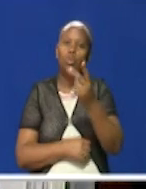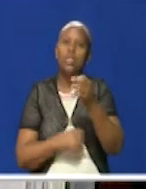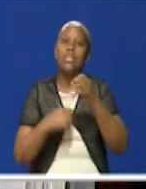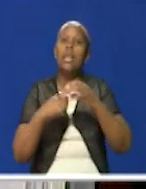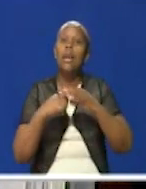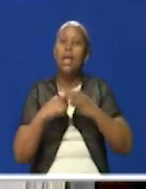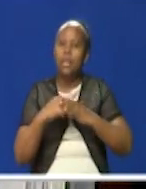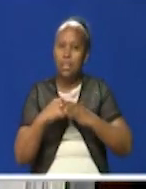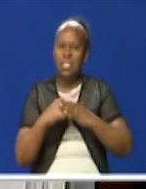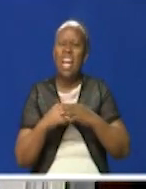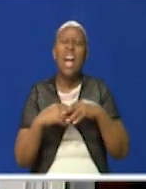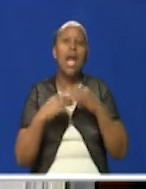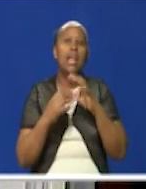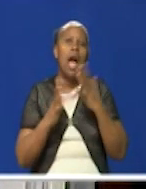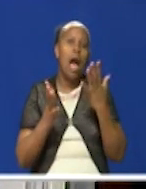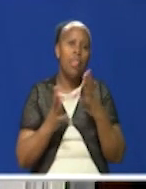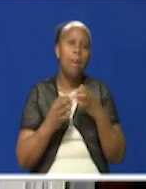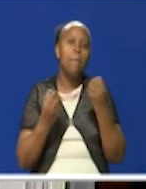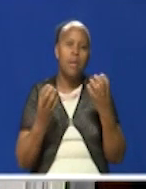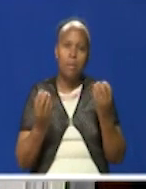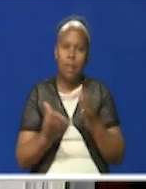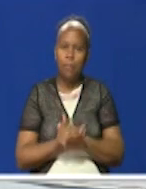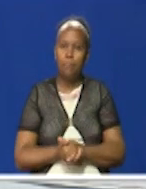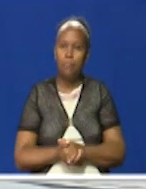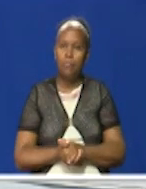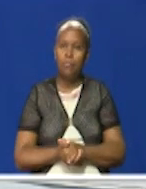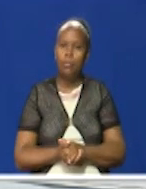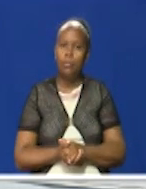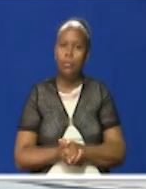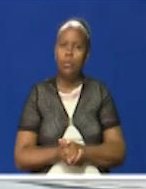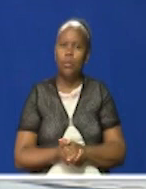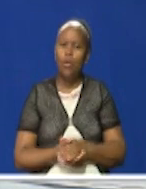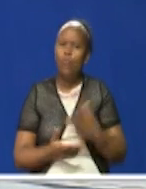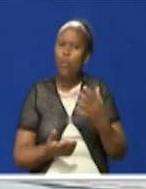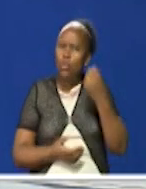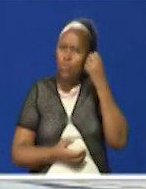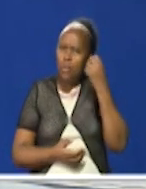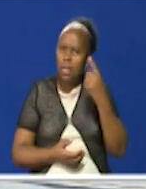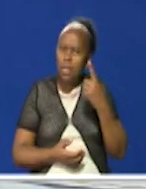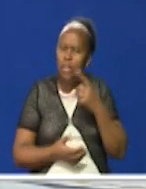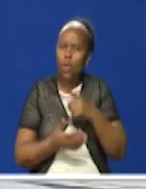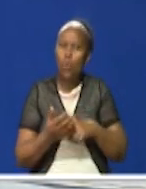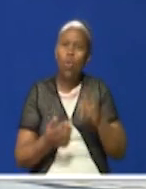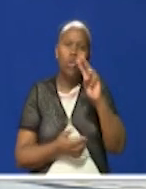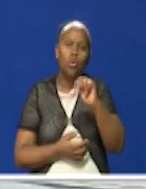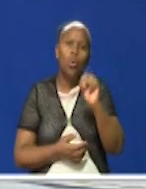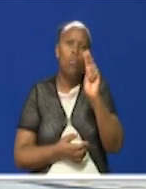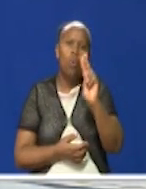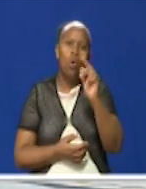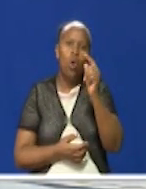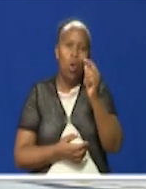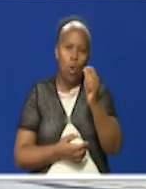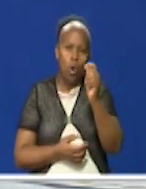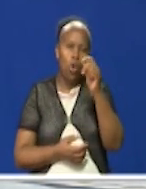28, etc., etc. For us to understand what a multiple is,